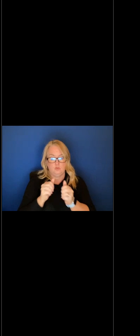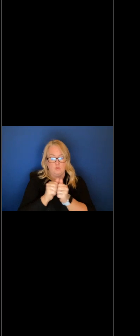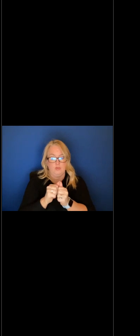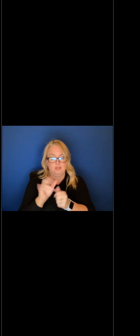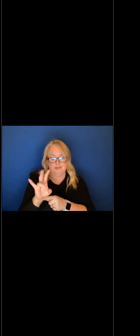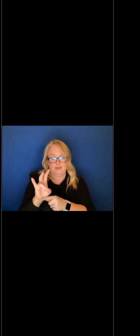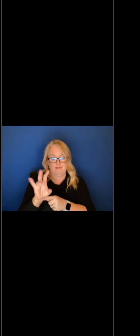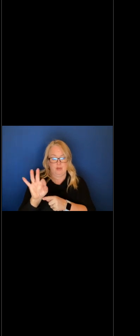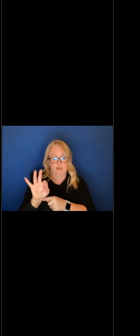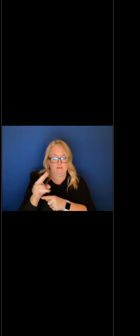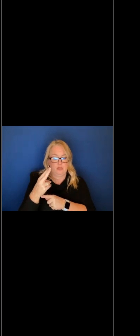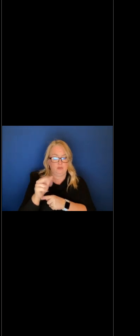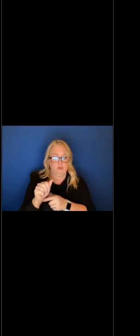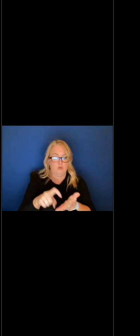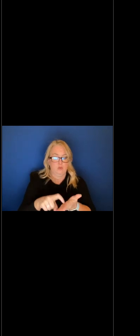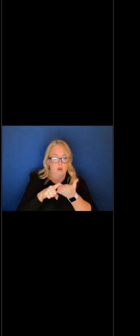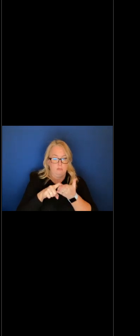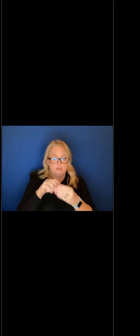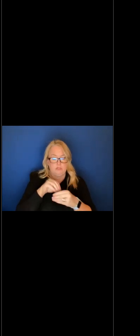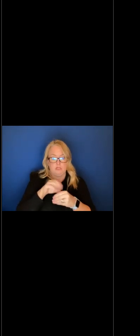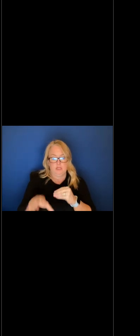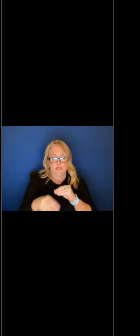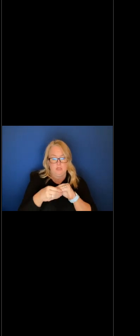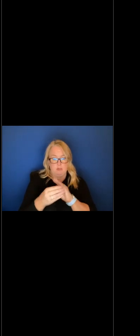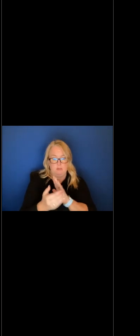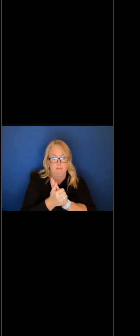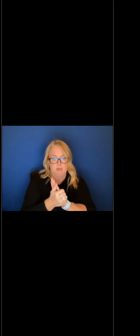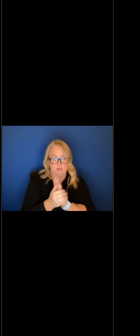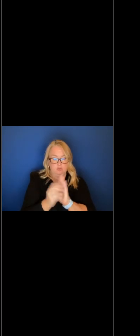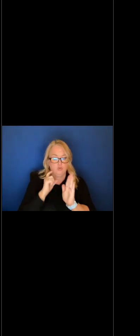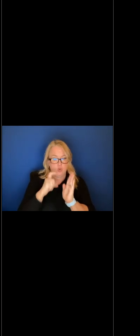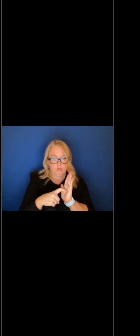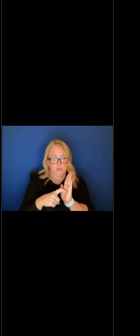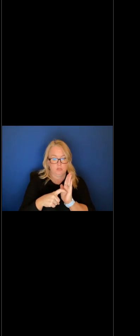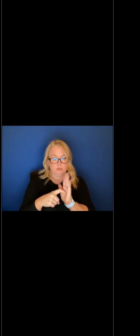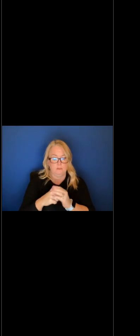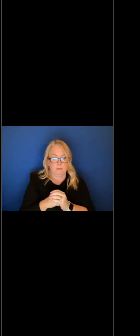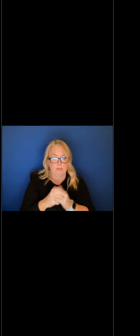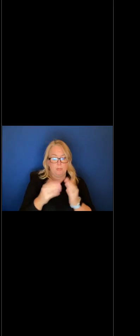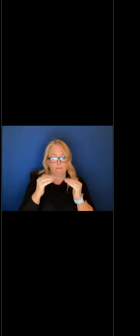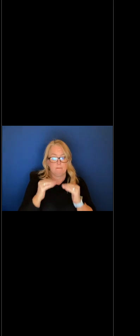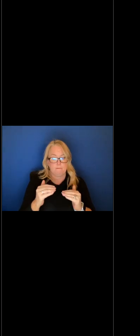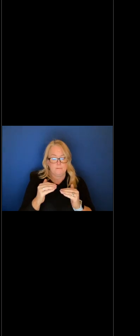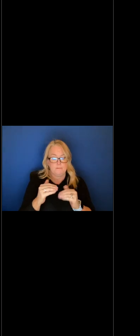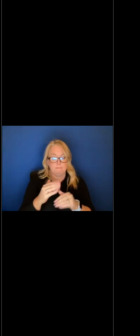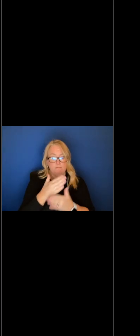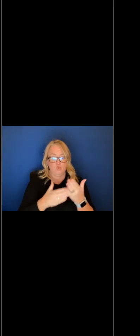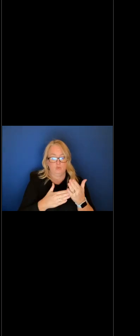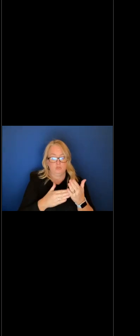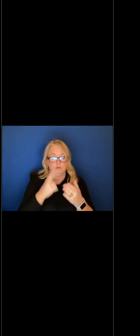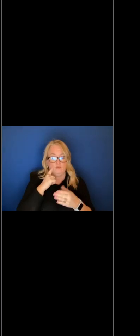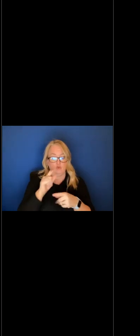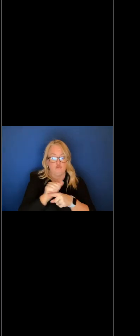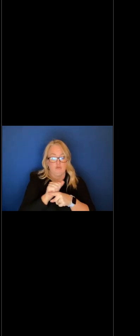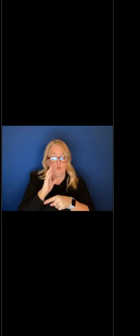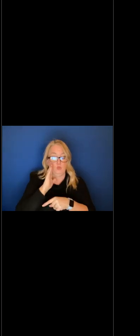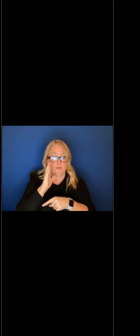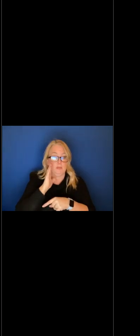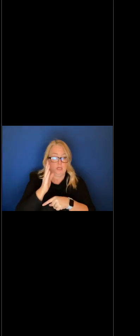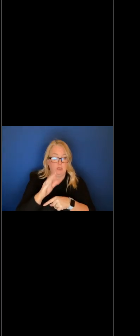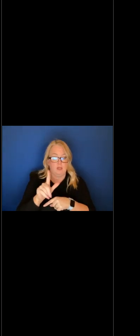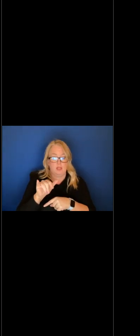7 FHA requirements in the supplemental notice. The next portion of the training will be